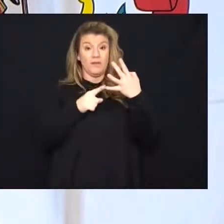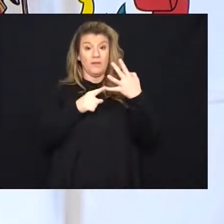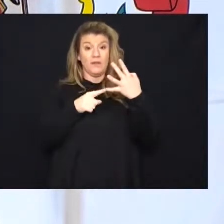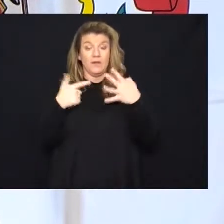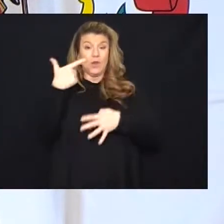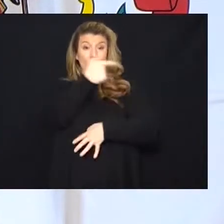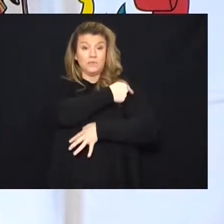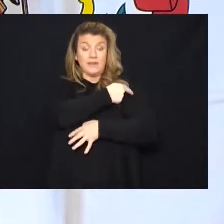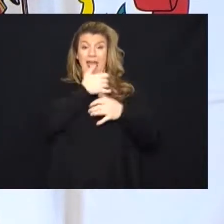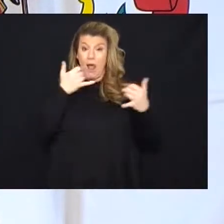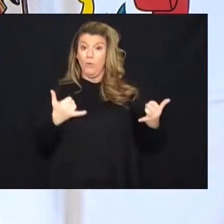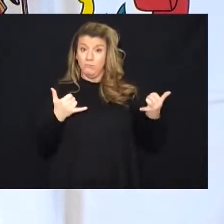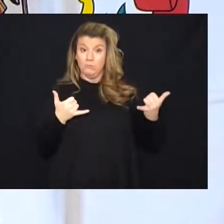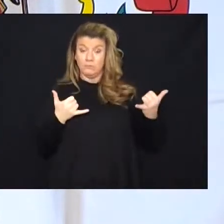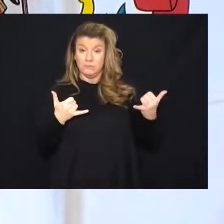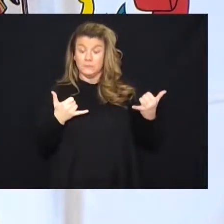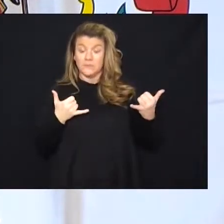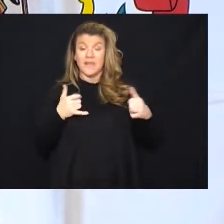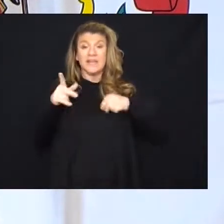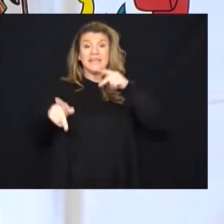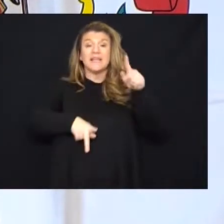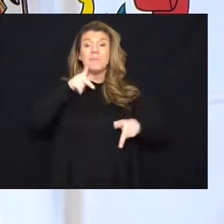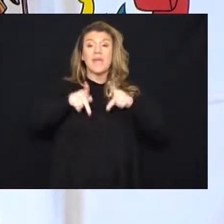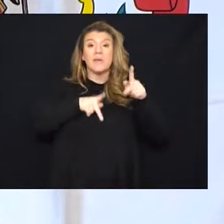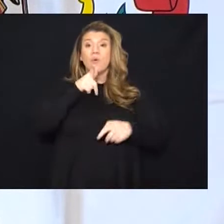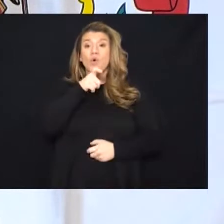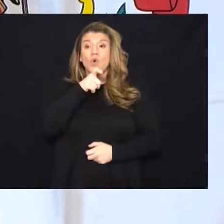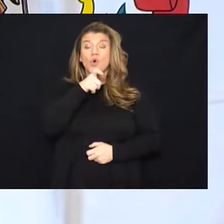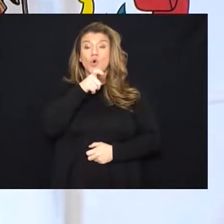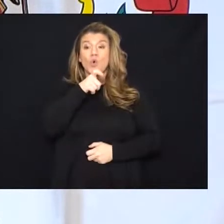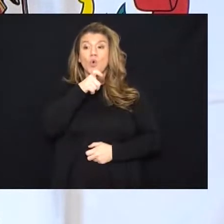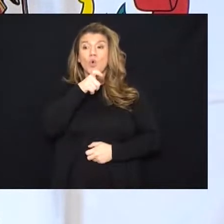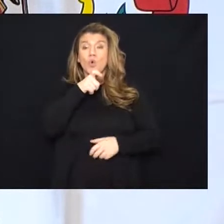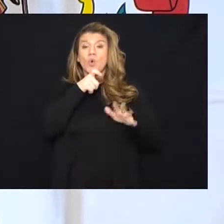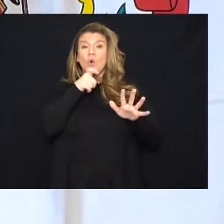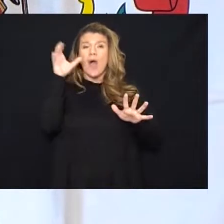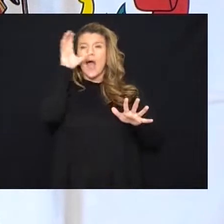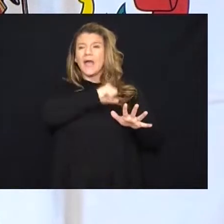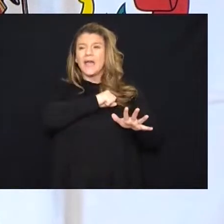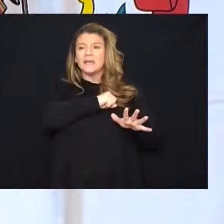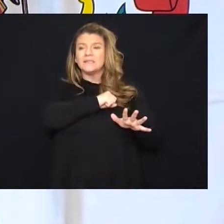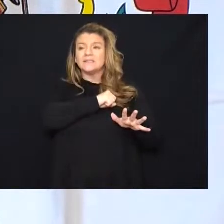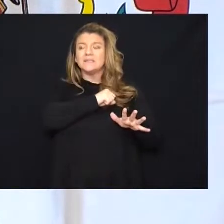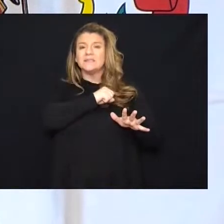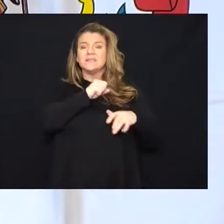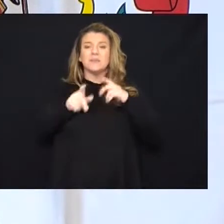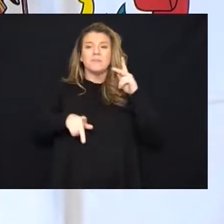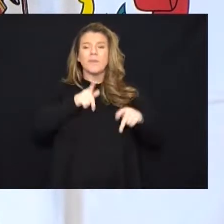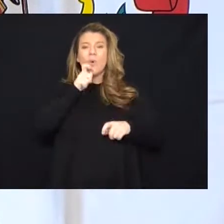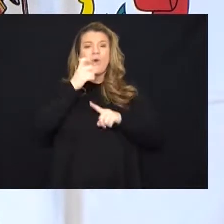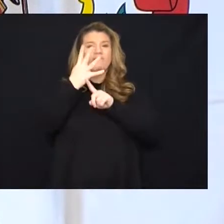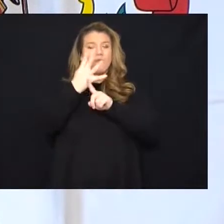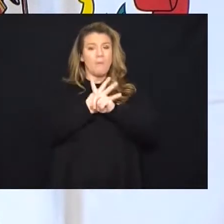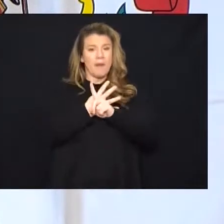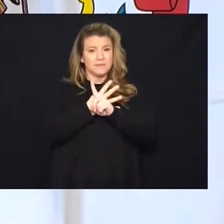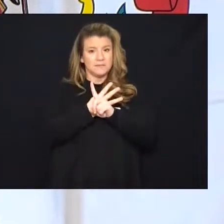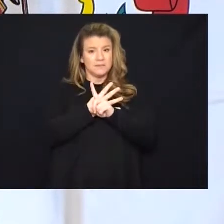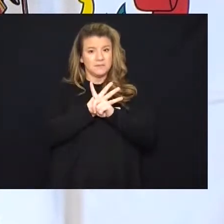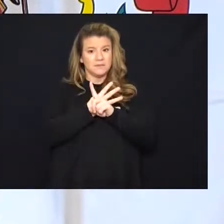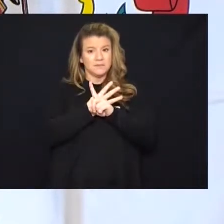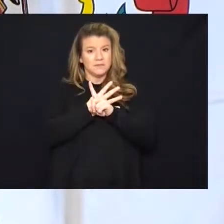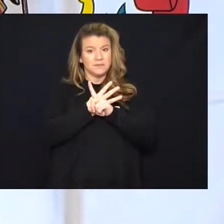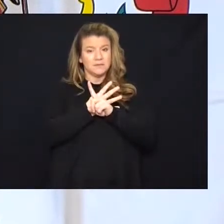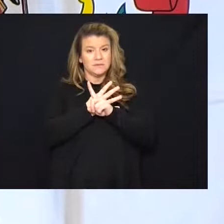doing that right now to people that are, and I guess that people that are 4 months out from